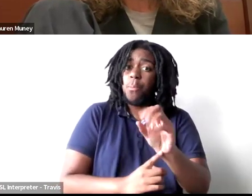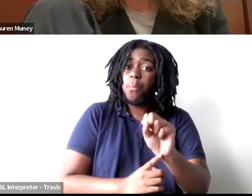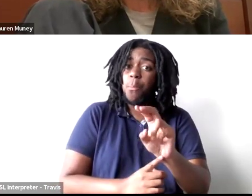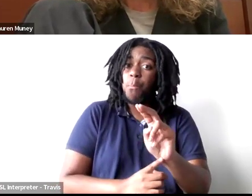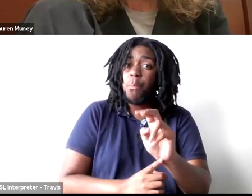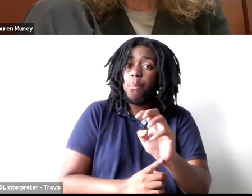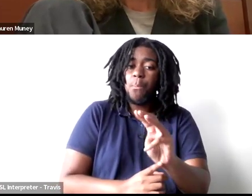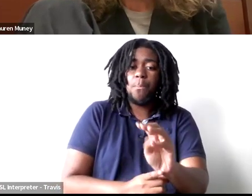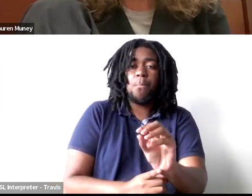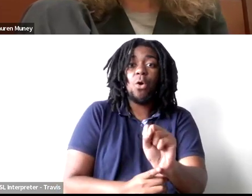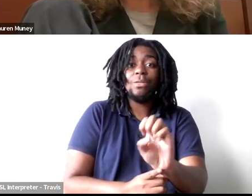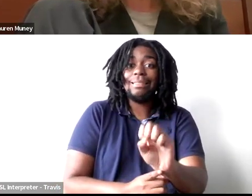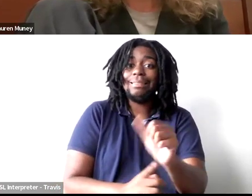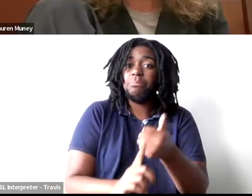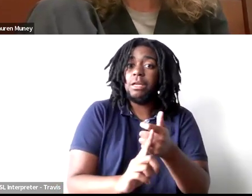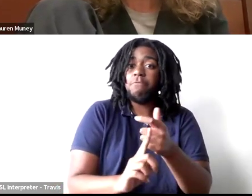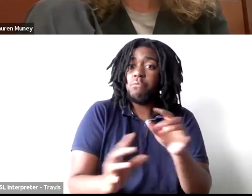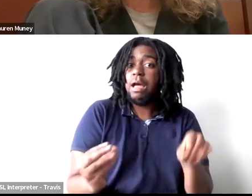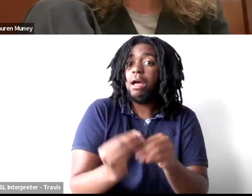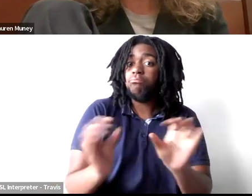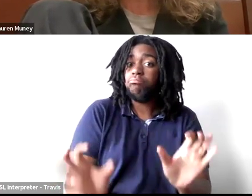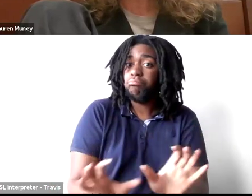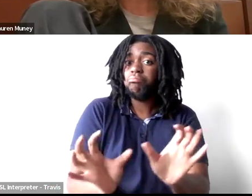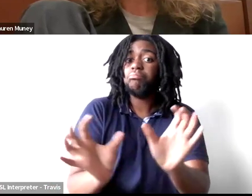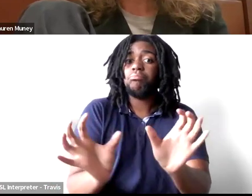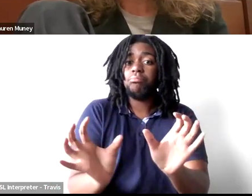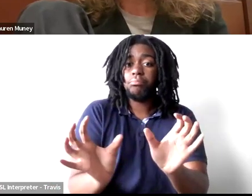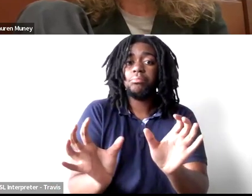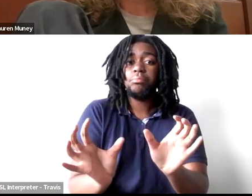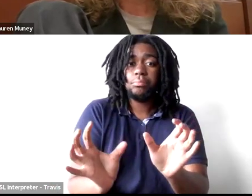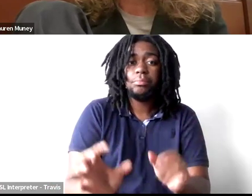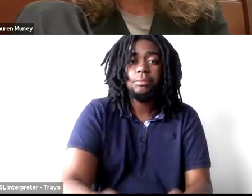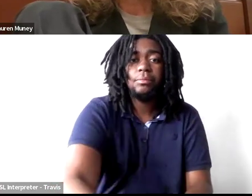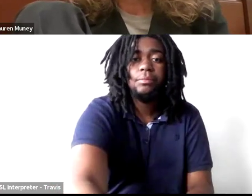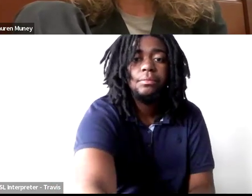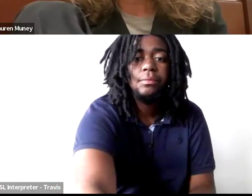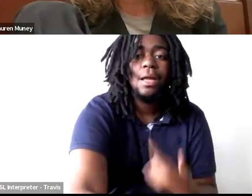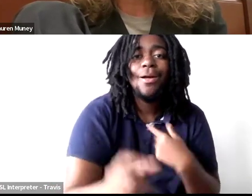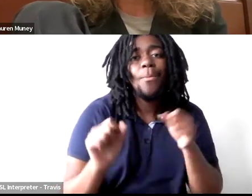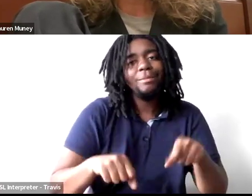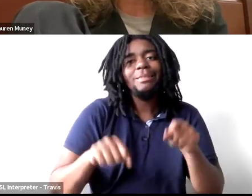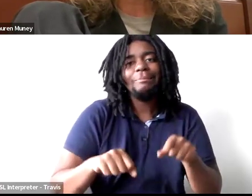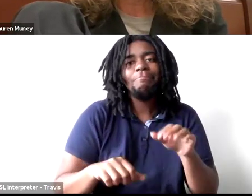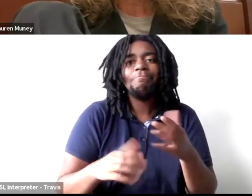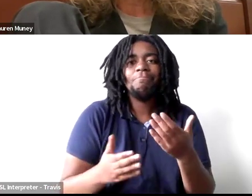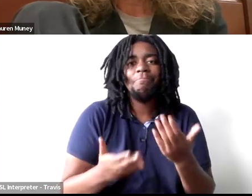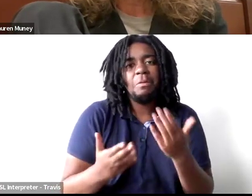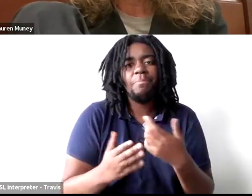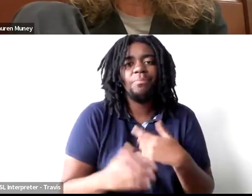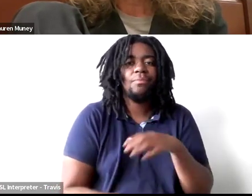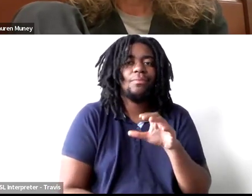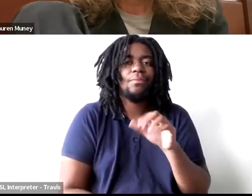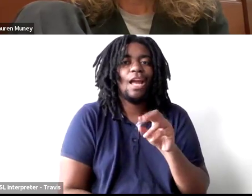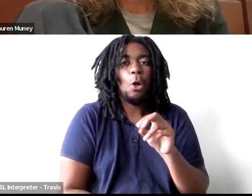profile? There's a possibility. I wouldn't venture to say, but maybe Lauren has a better idea about it.